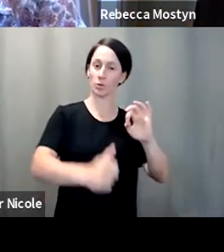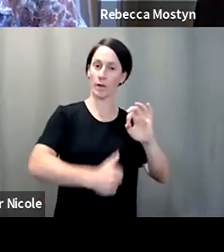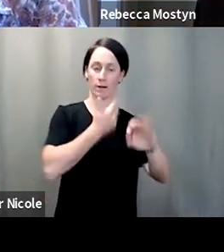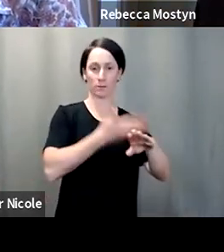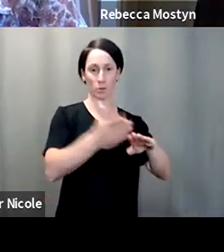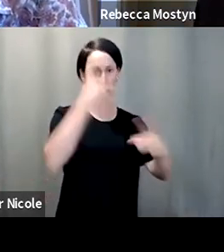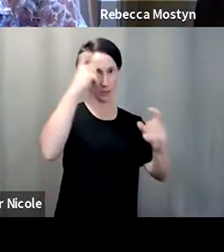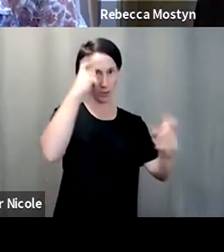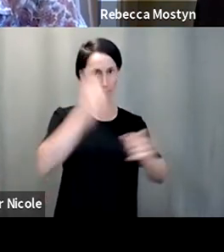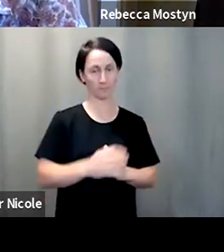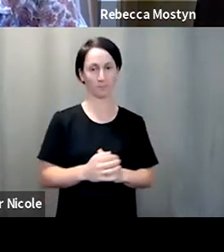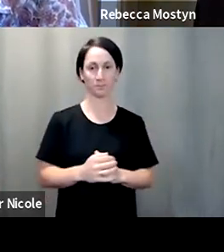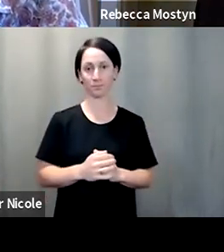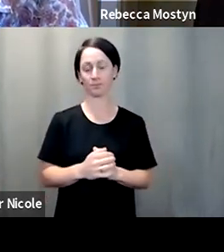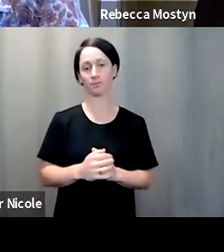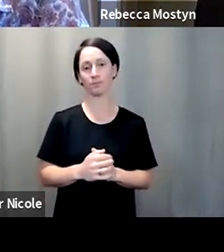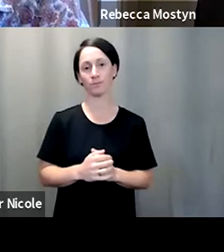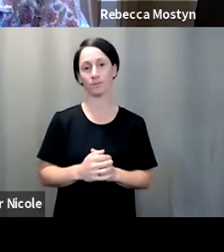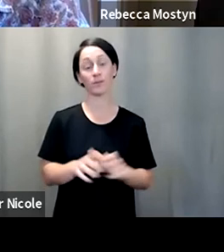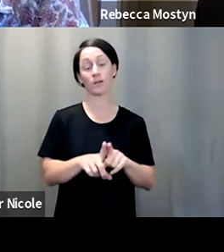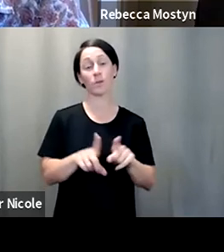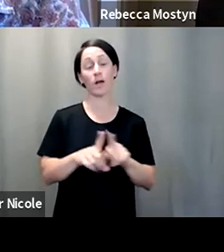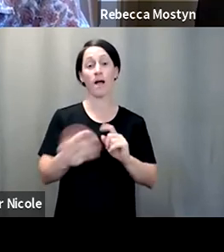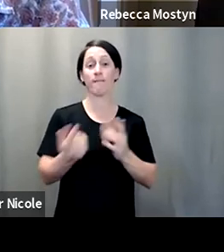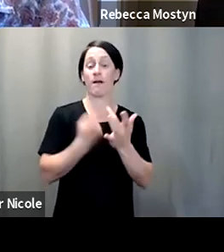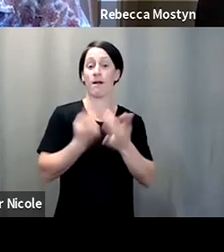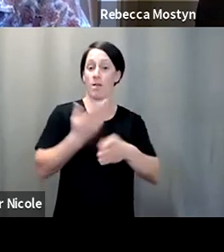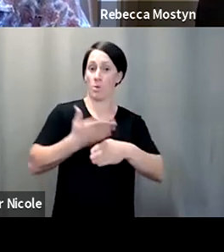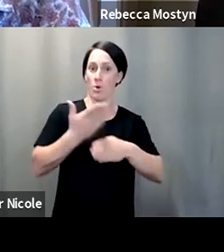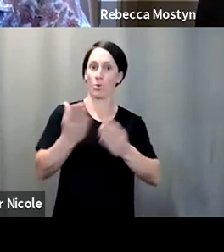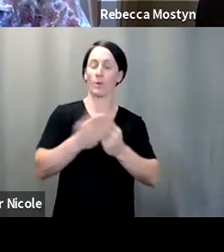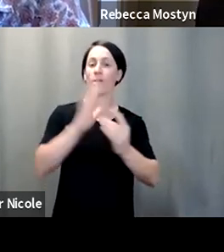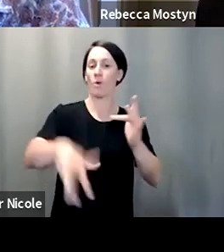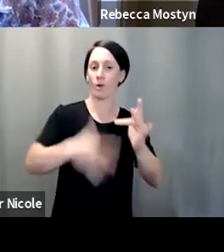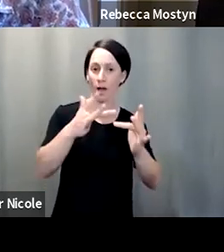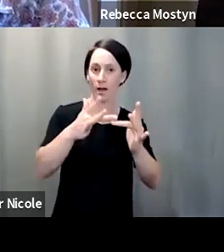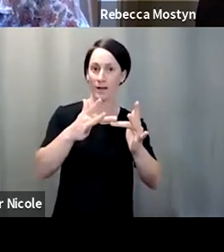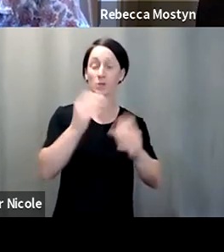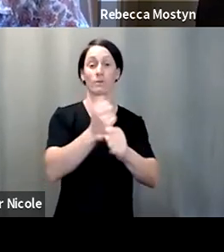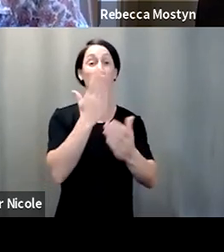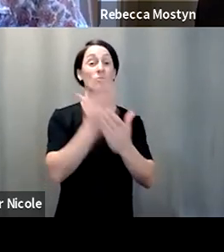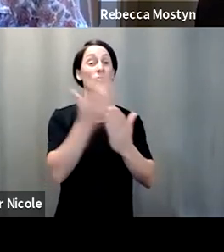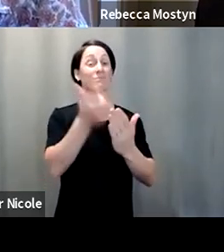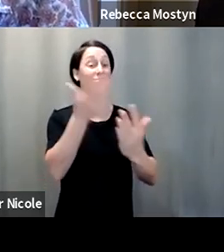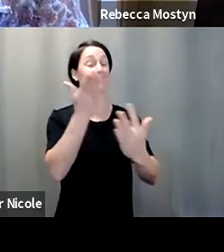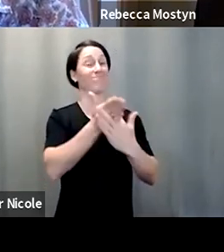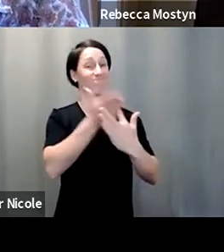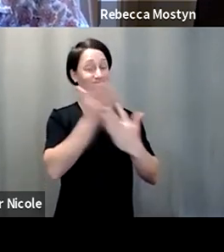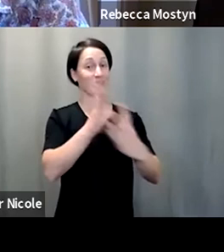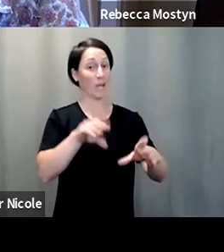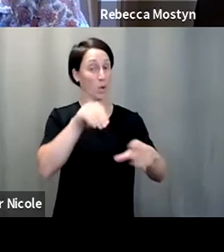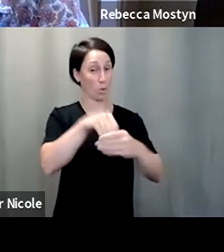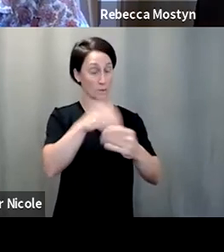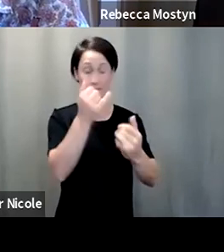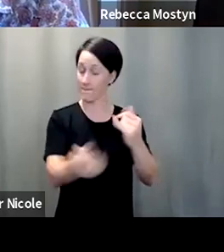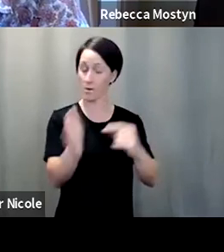We've also been doing some work, again, around digital, on access and inclusion in the digital sphere, which is really important.